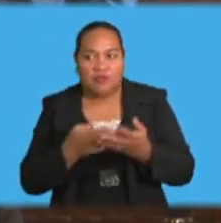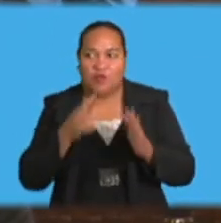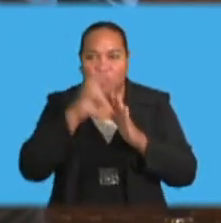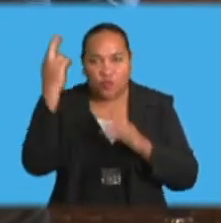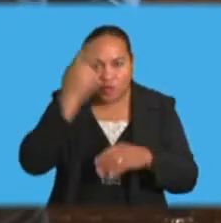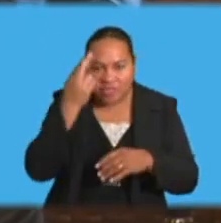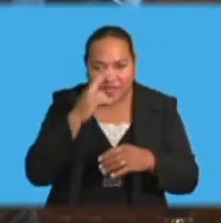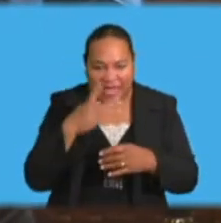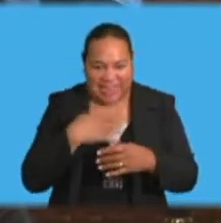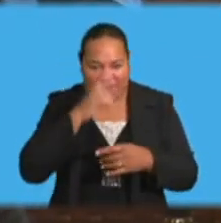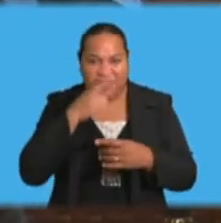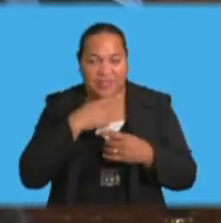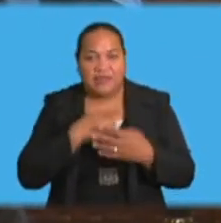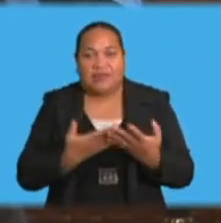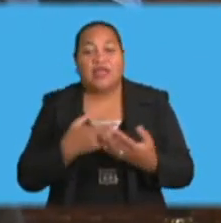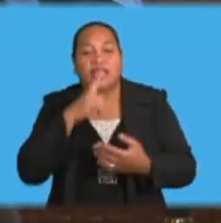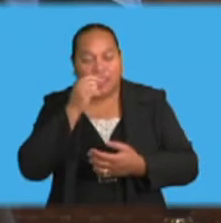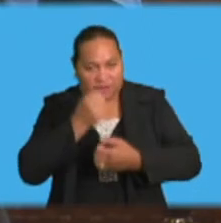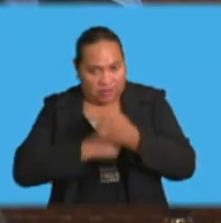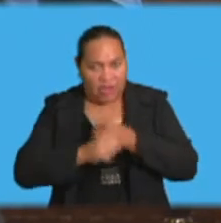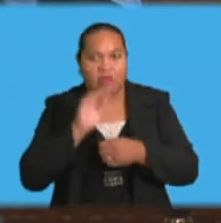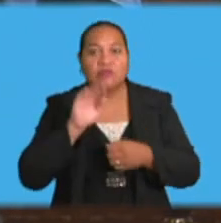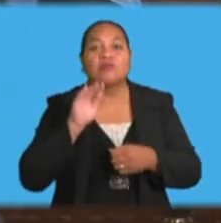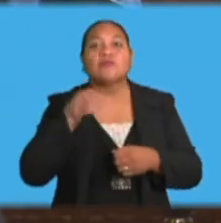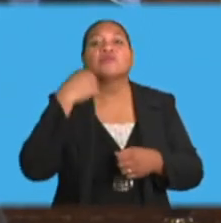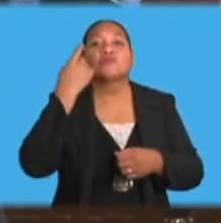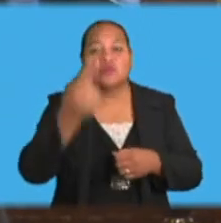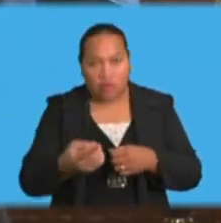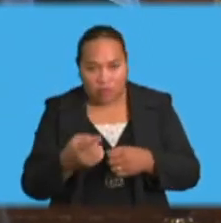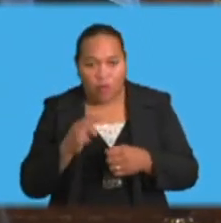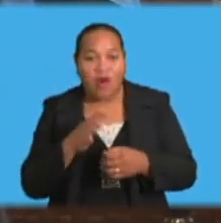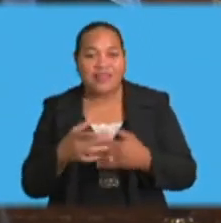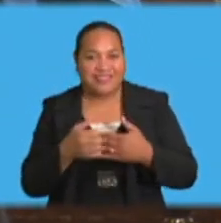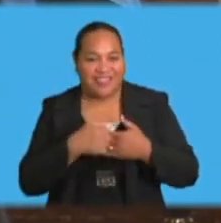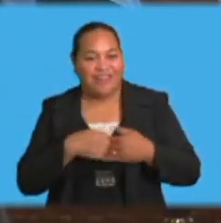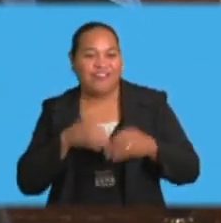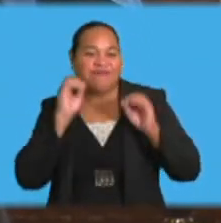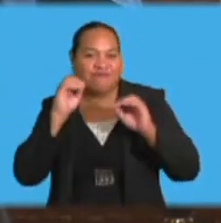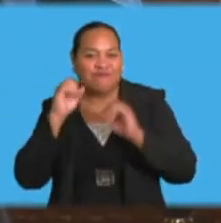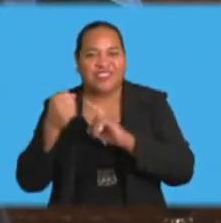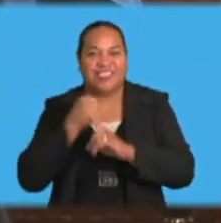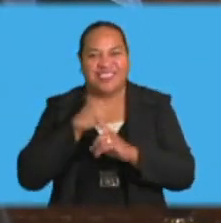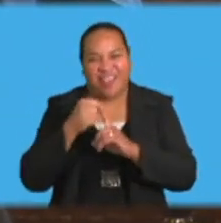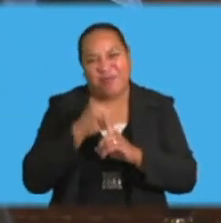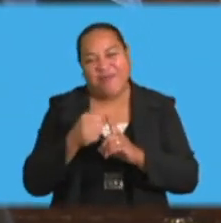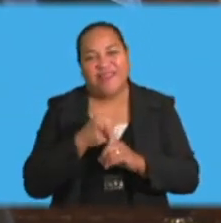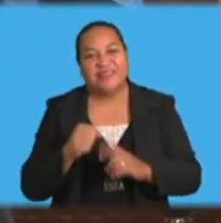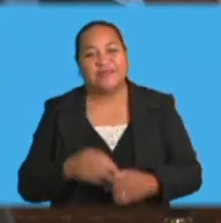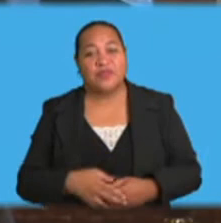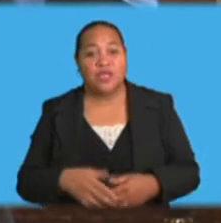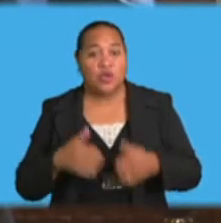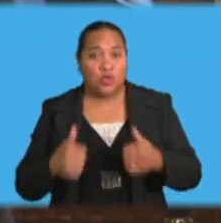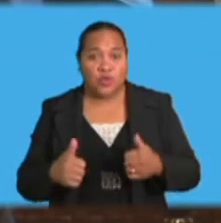with their jobs and become tomorrow's health and safety champions. Today, the good thing that's happening in Fiji